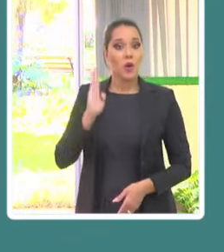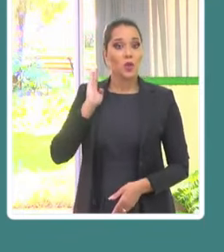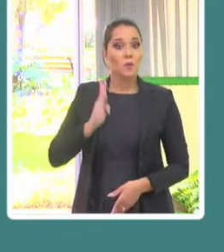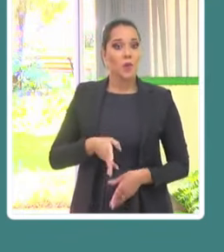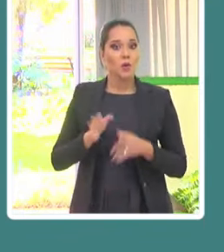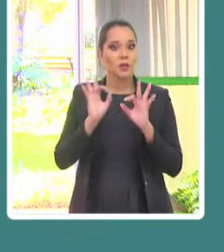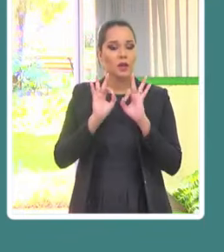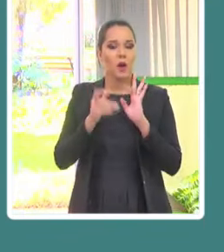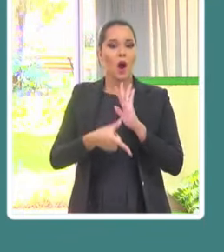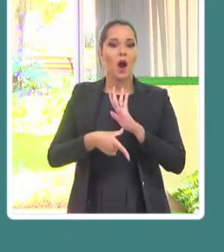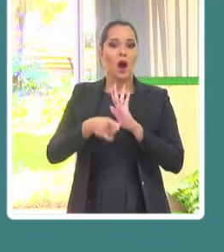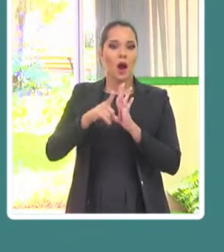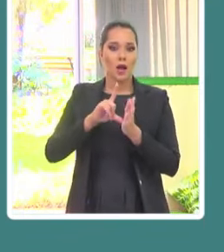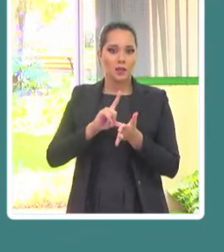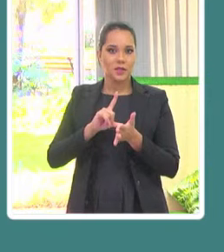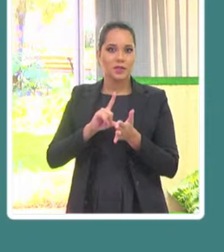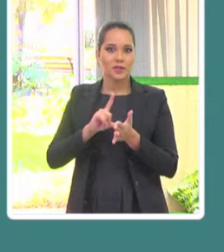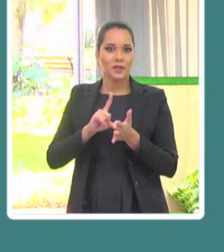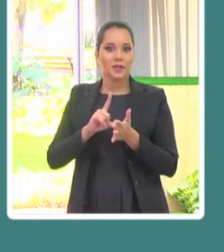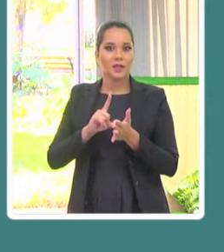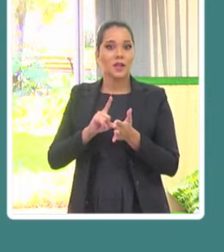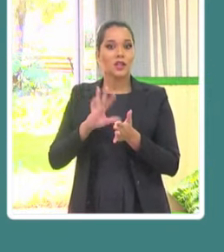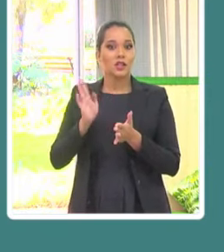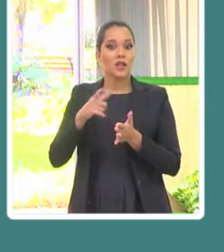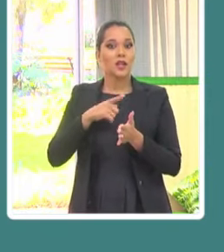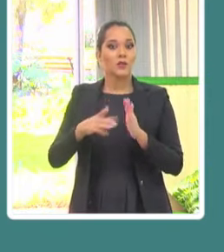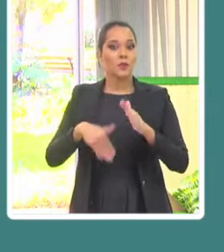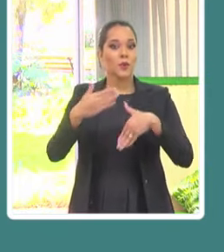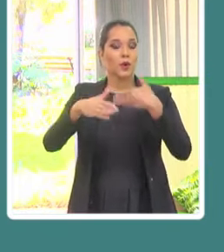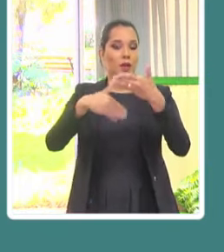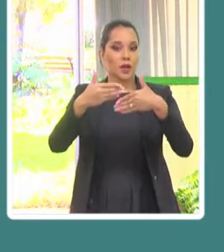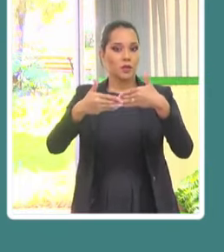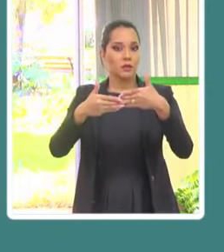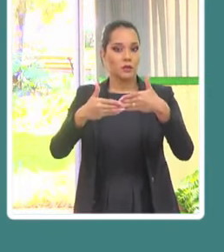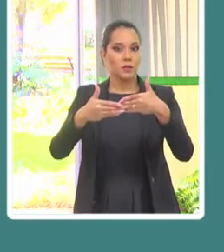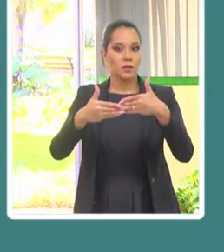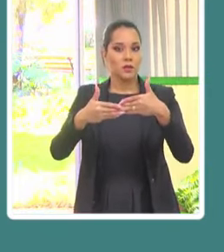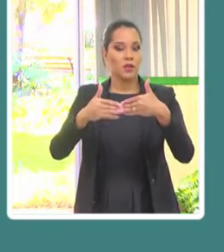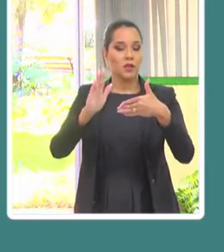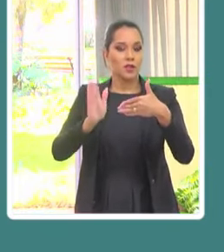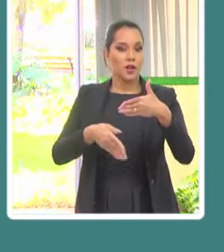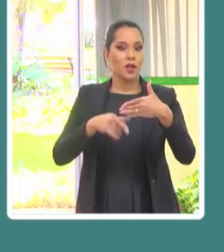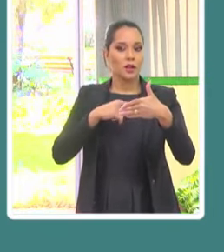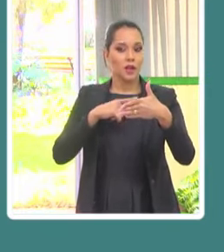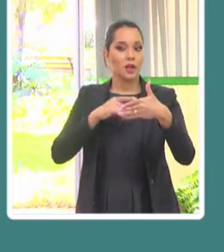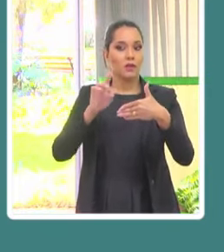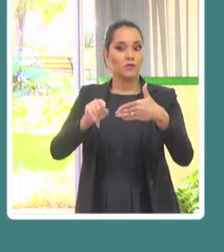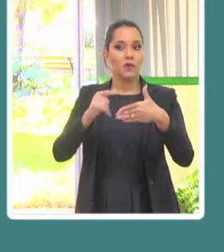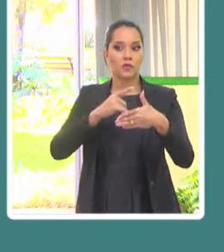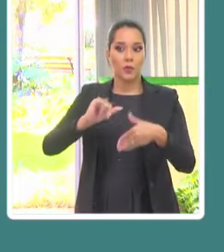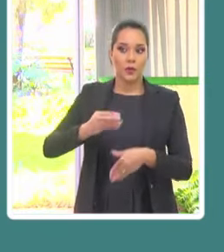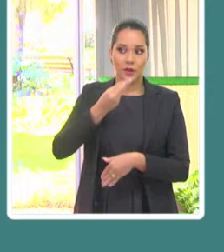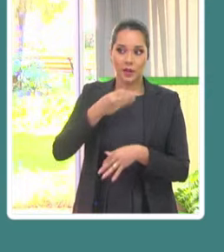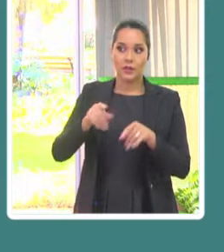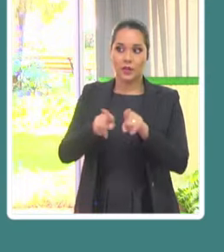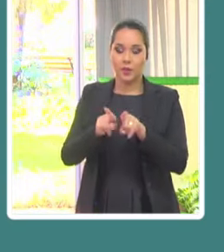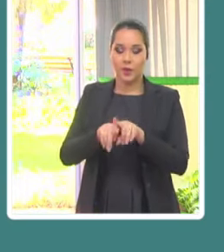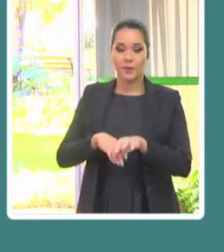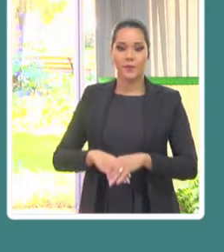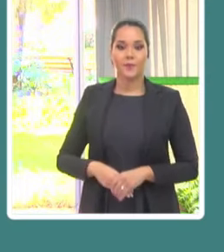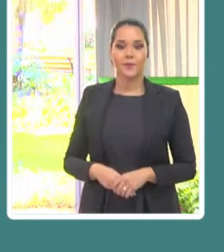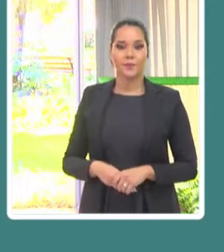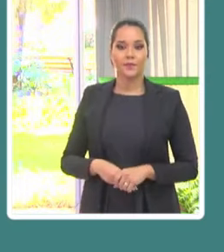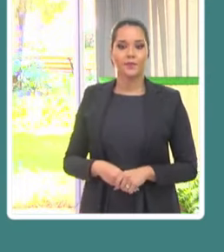Progresa in Mexico, which became another Oportunidades, when